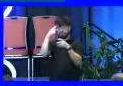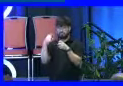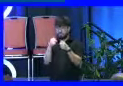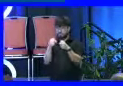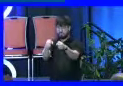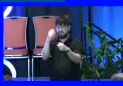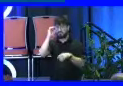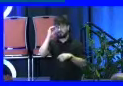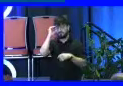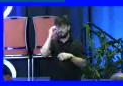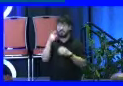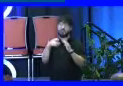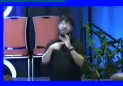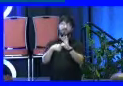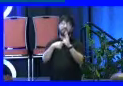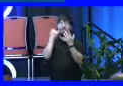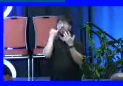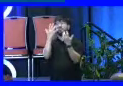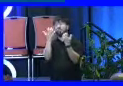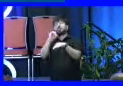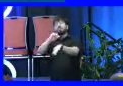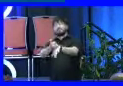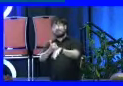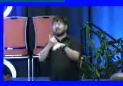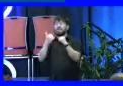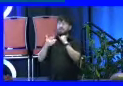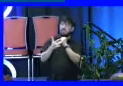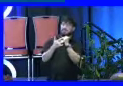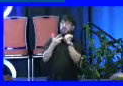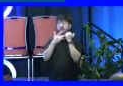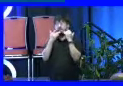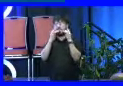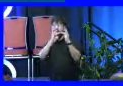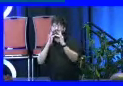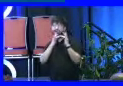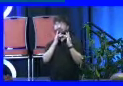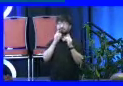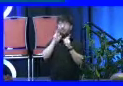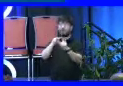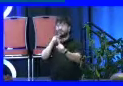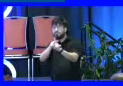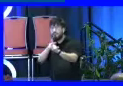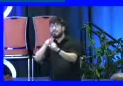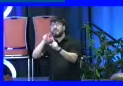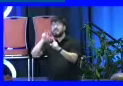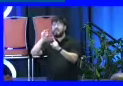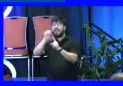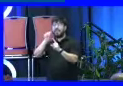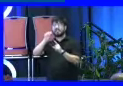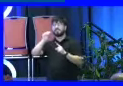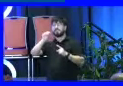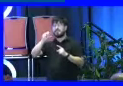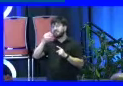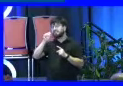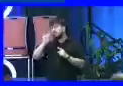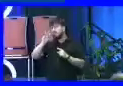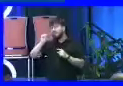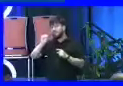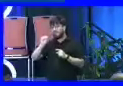technology platform that allows for data interoperability, creating a statewide HMIS system or integrated